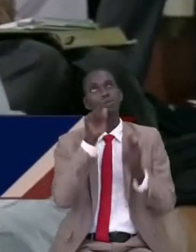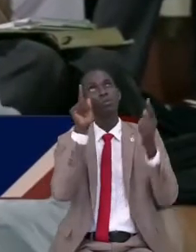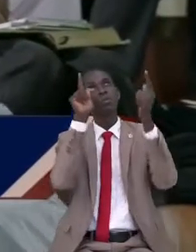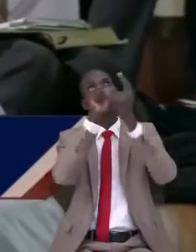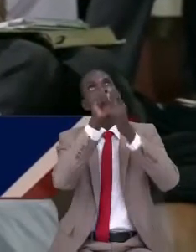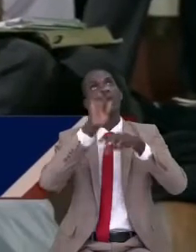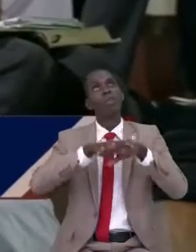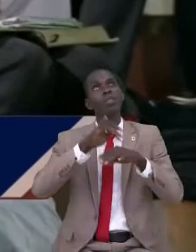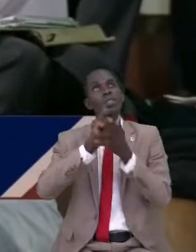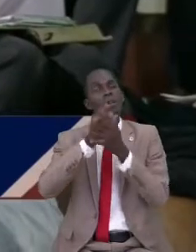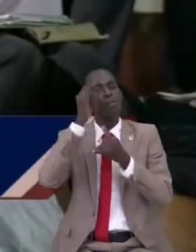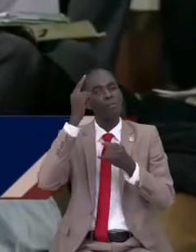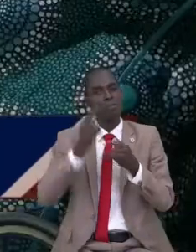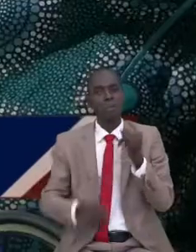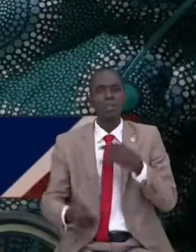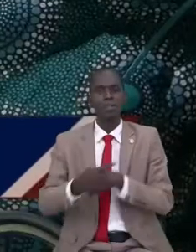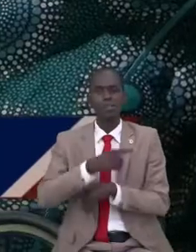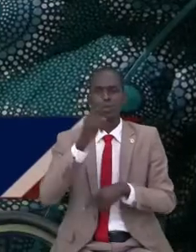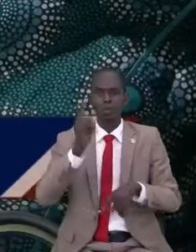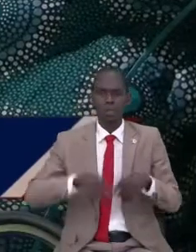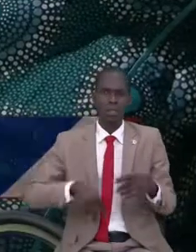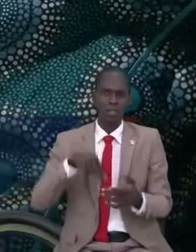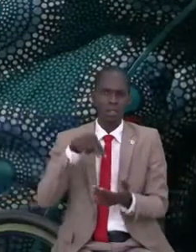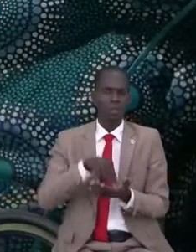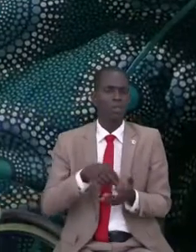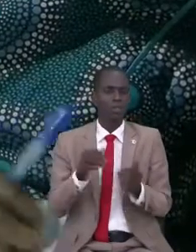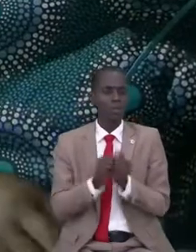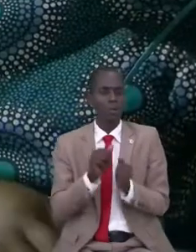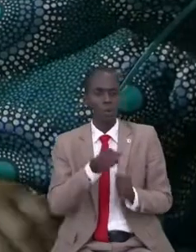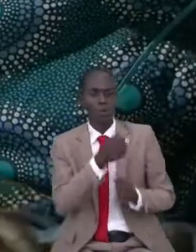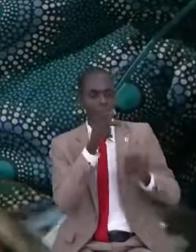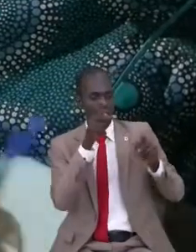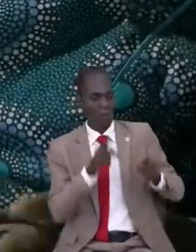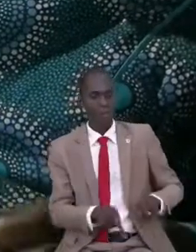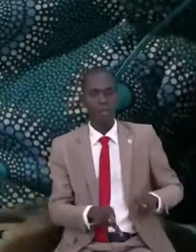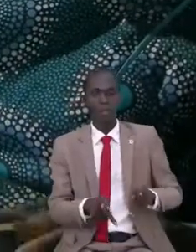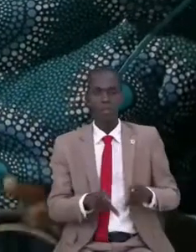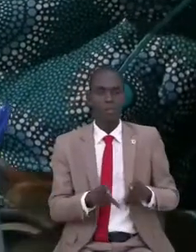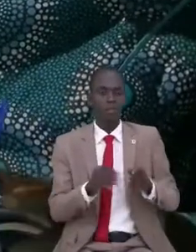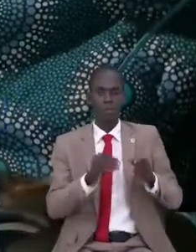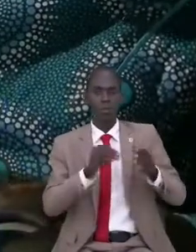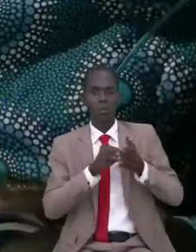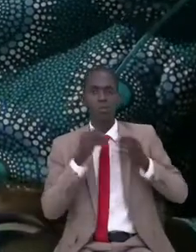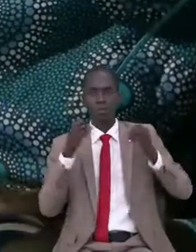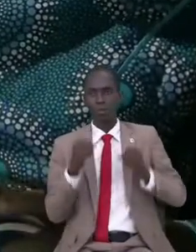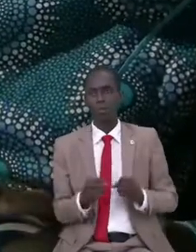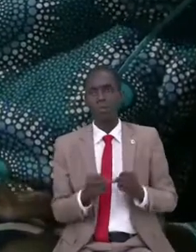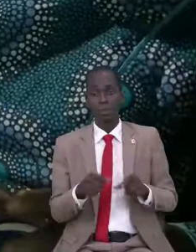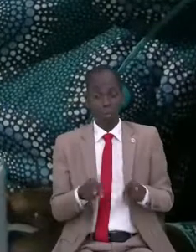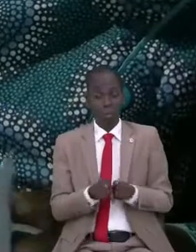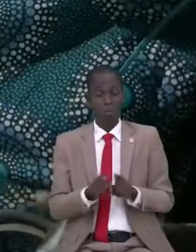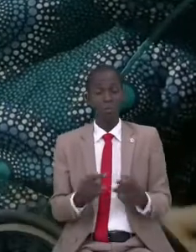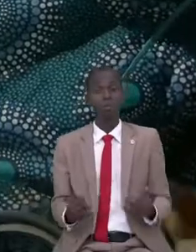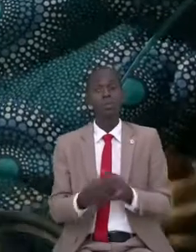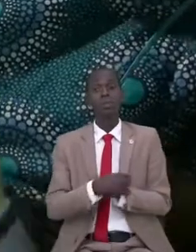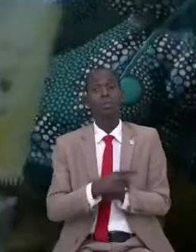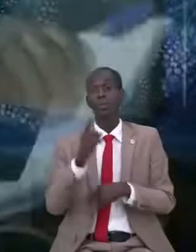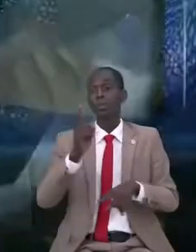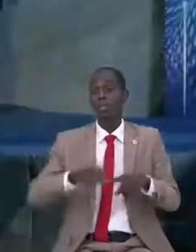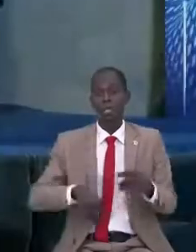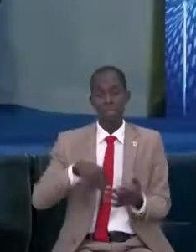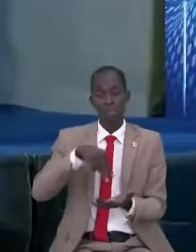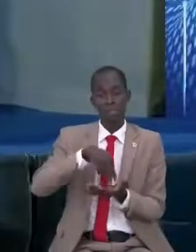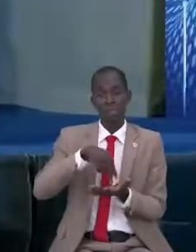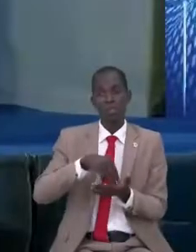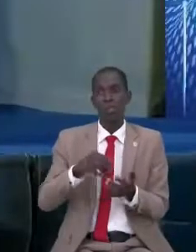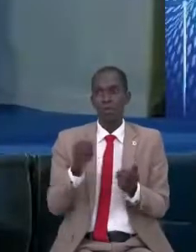day, you cannot stand with another person's backbone. Even today, you cannot stand